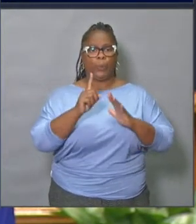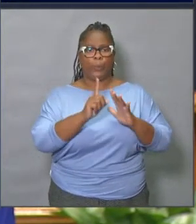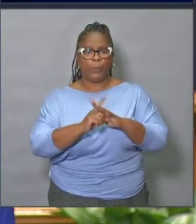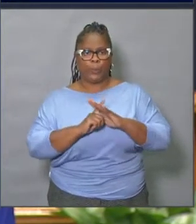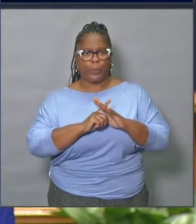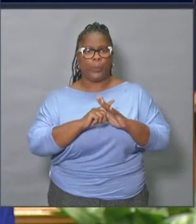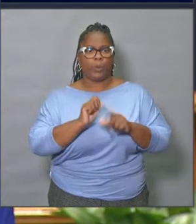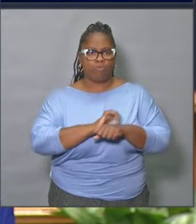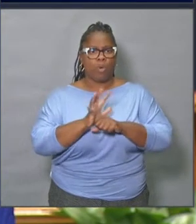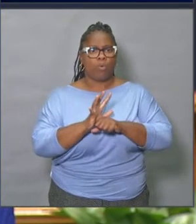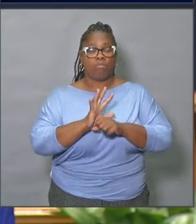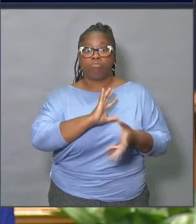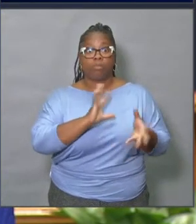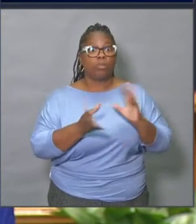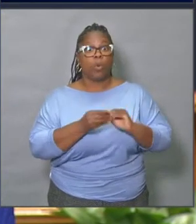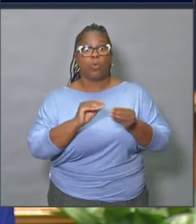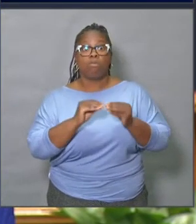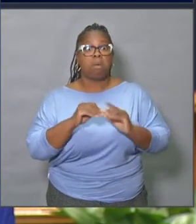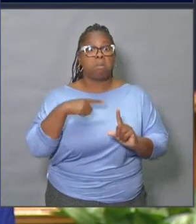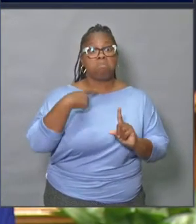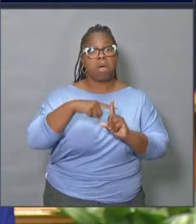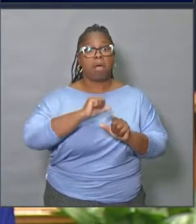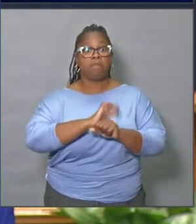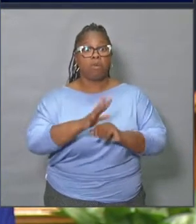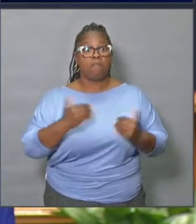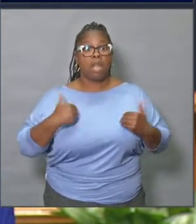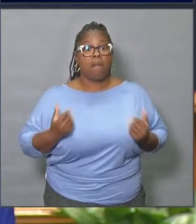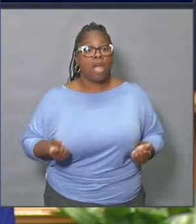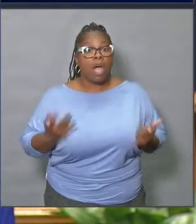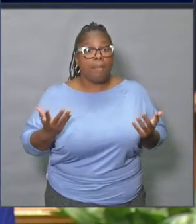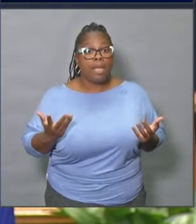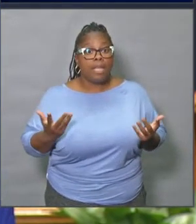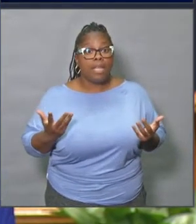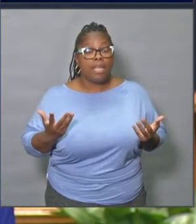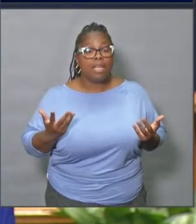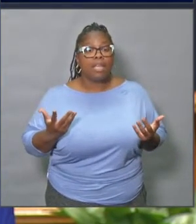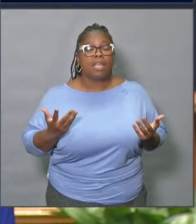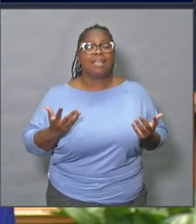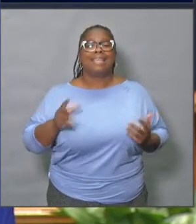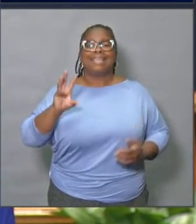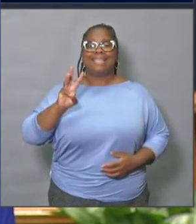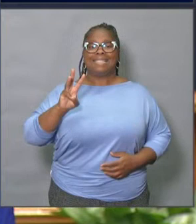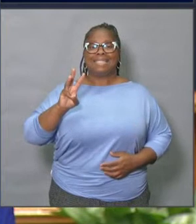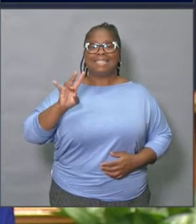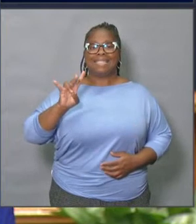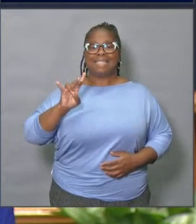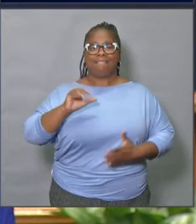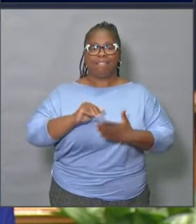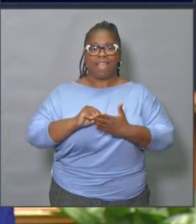brings the total number of people who have tested positive for COVID-19 in LA County to